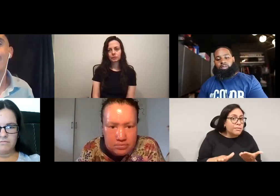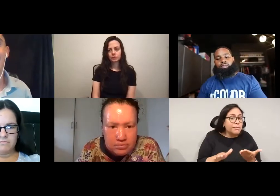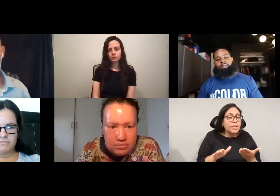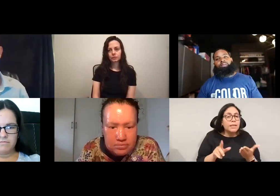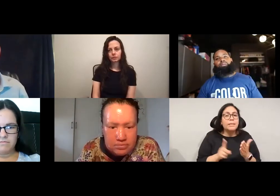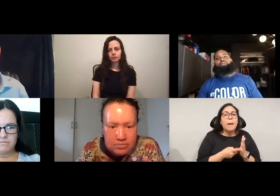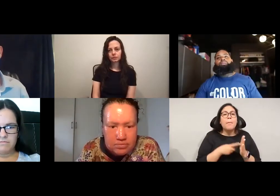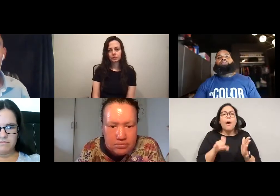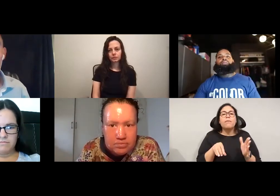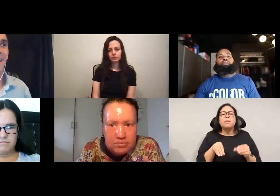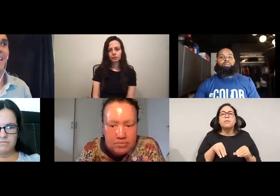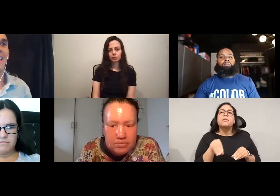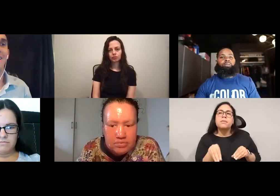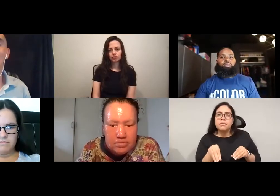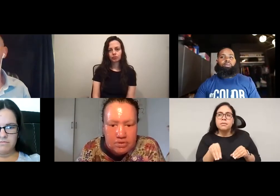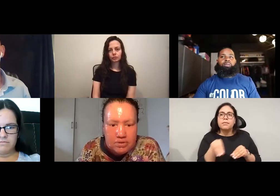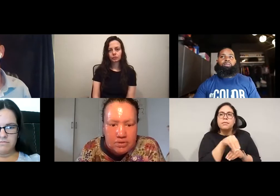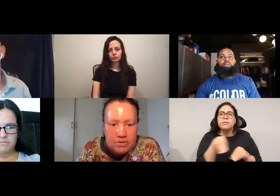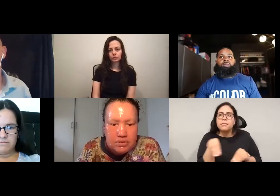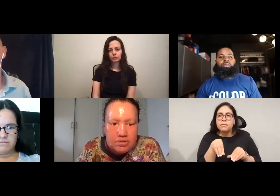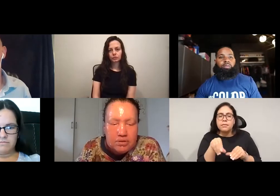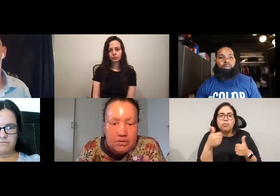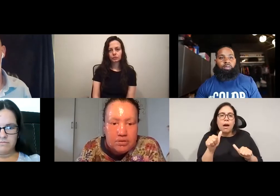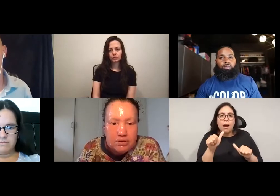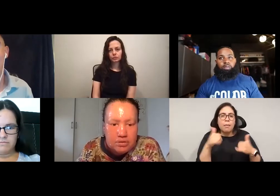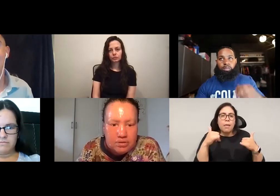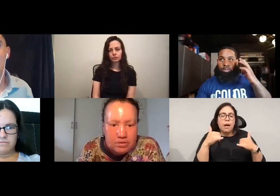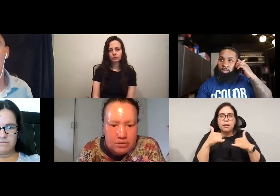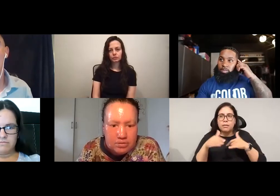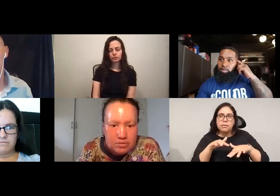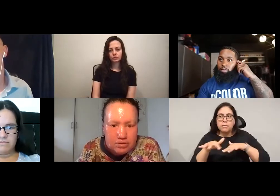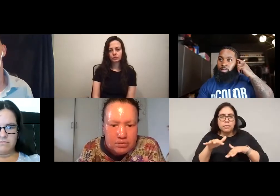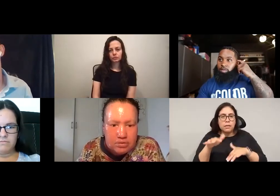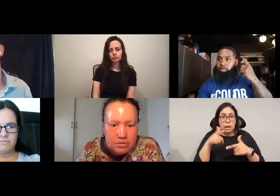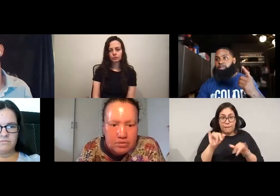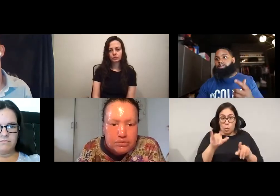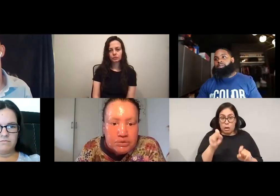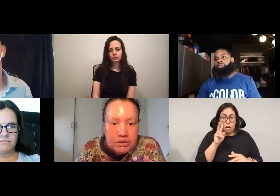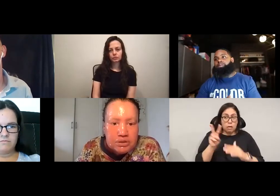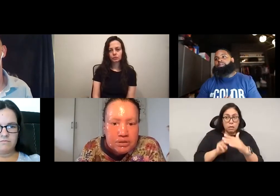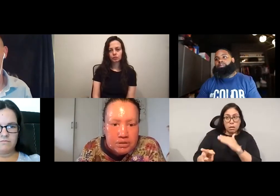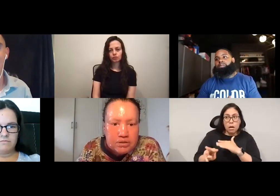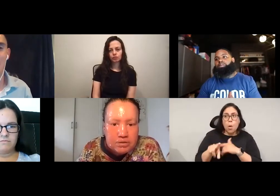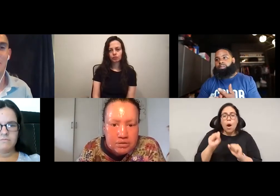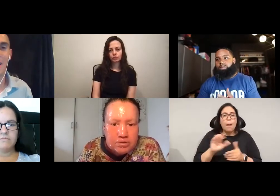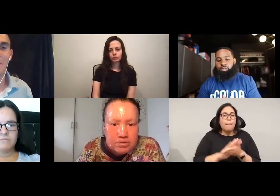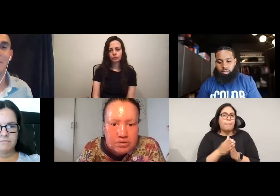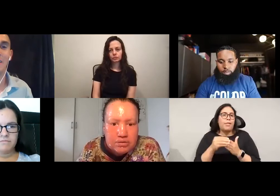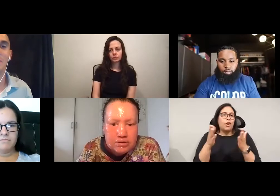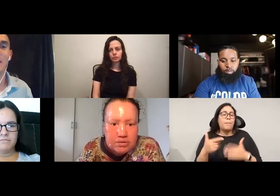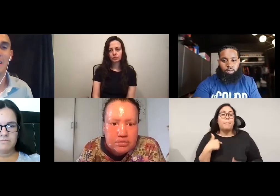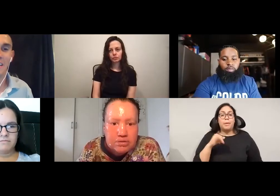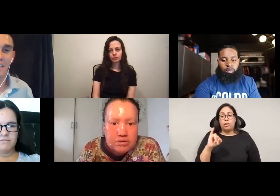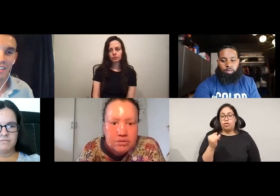chess, not checkers, and just anticipate. If you can anticipate, then you become a leader. And my name is Jacob, and